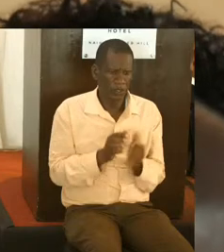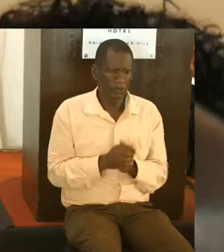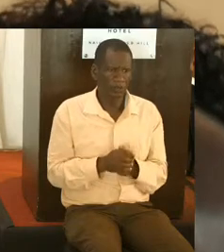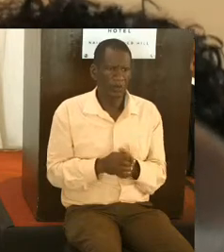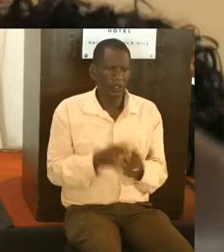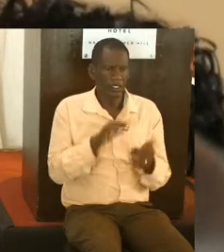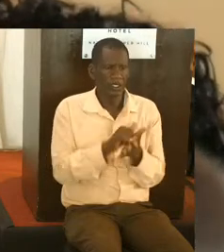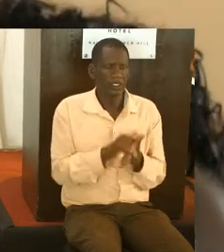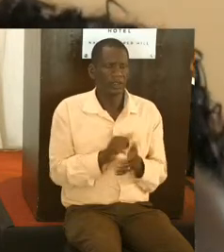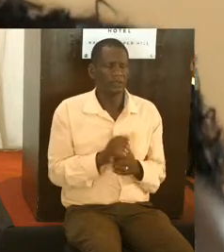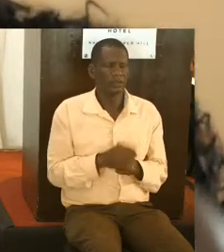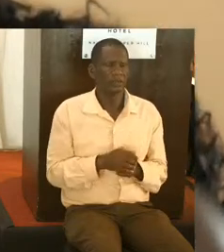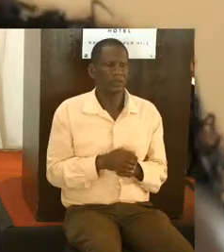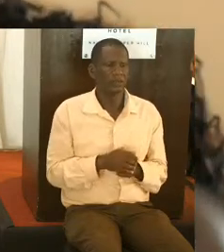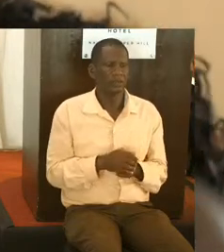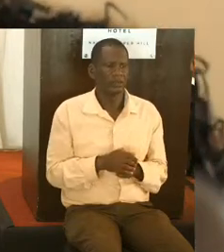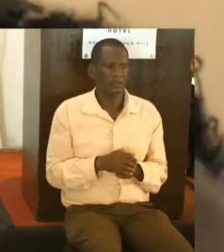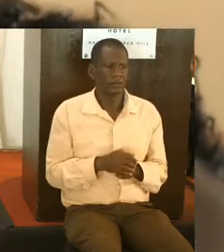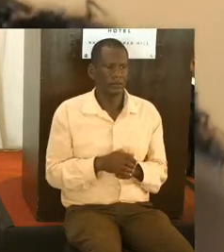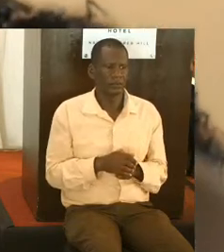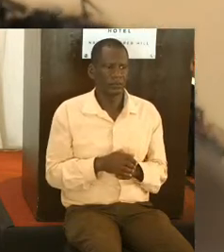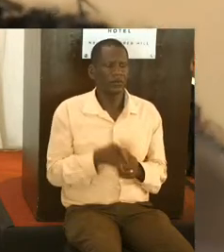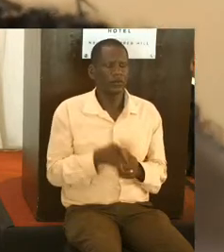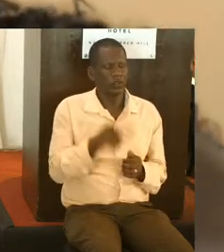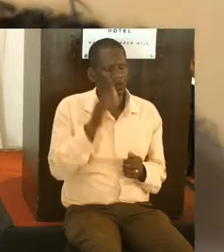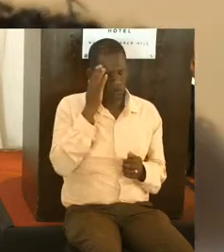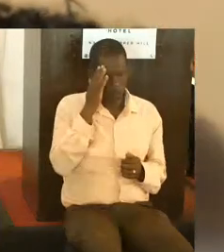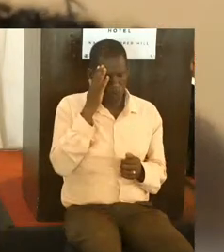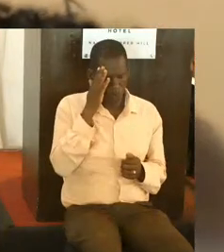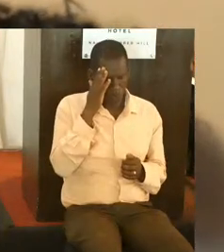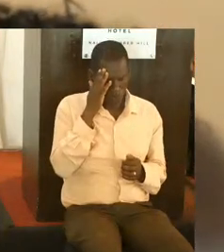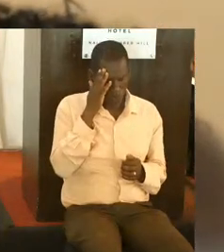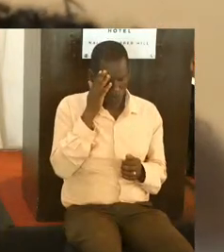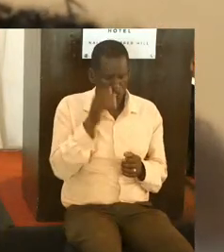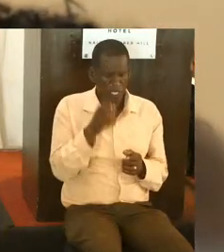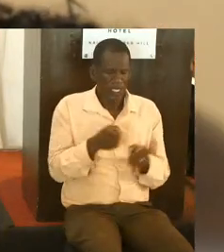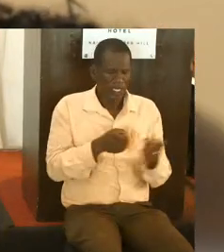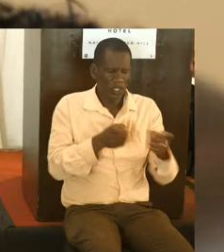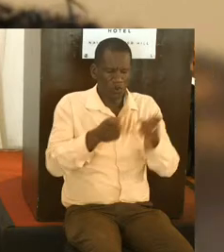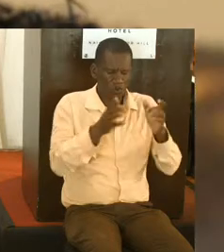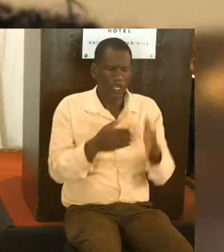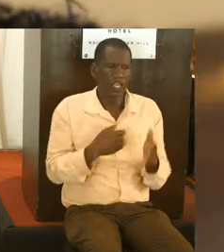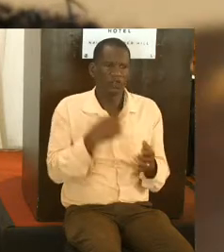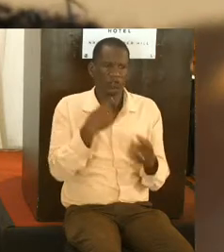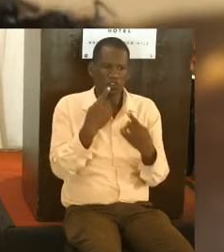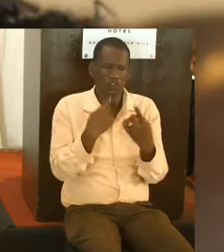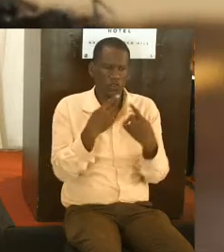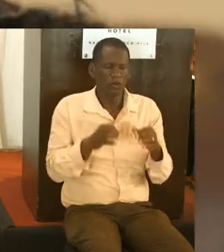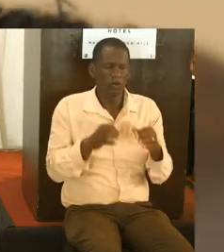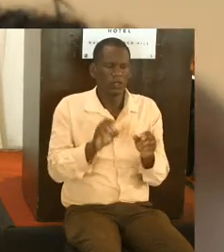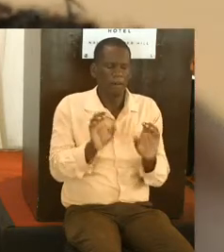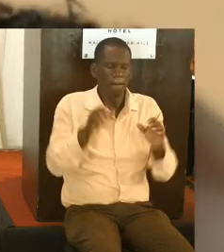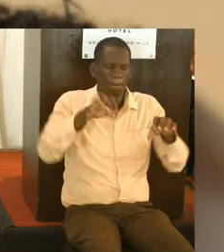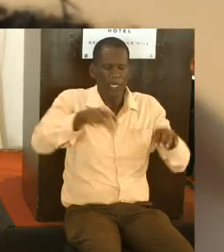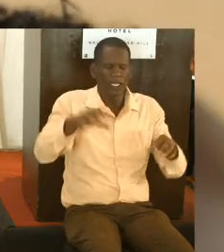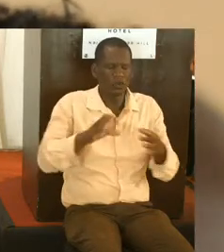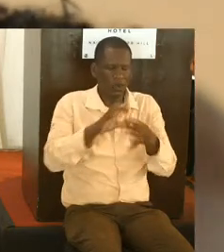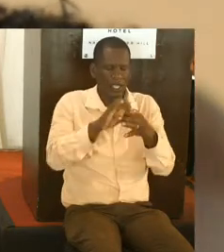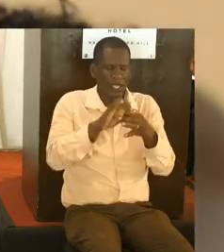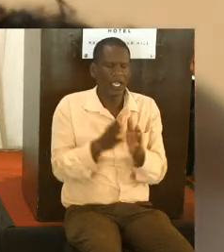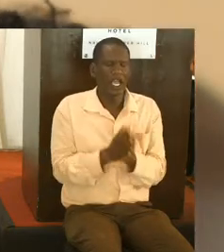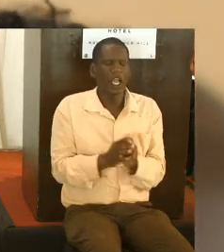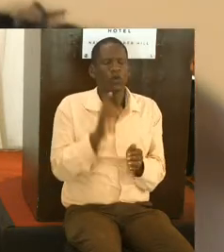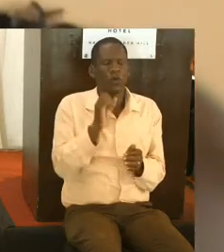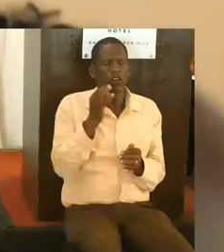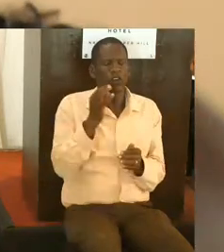is that you know the moderators talked about the matato culture and